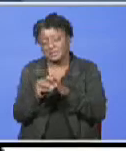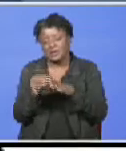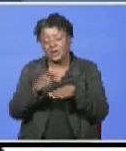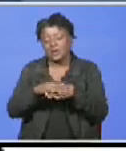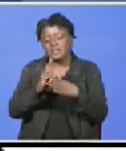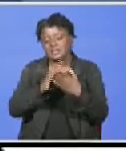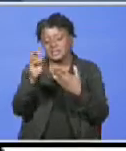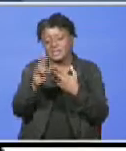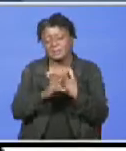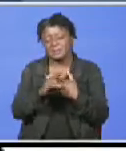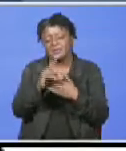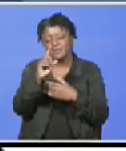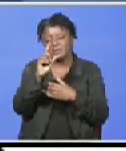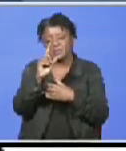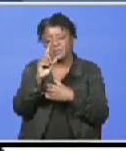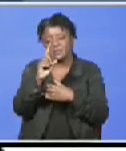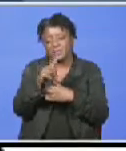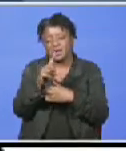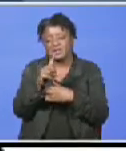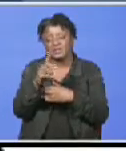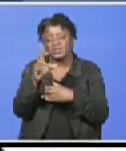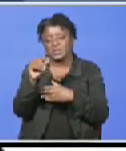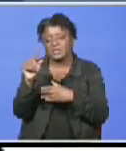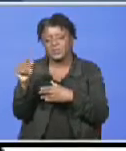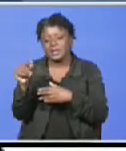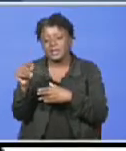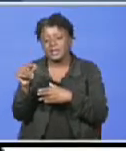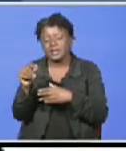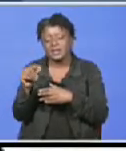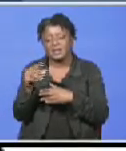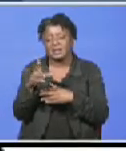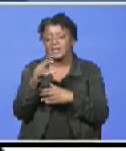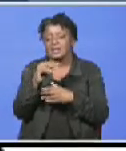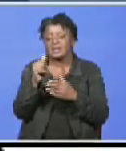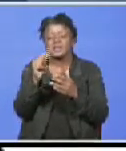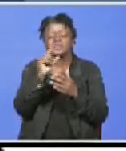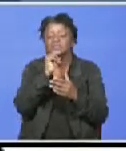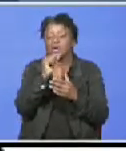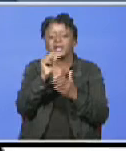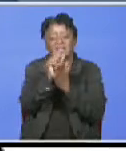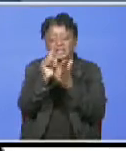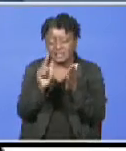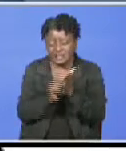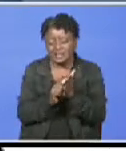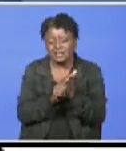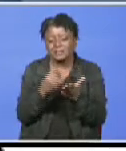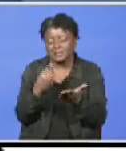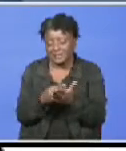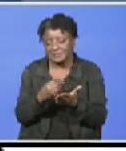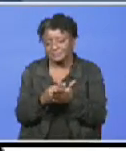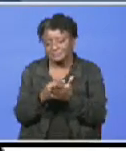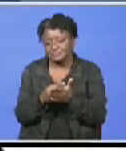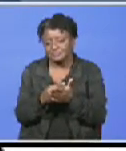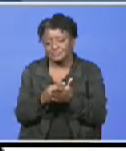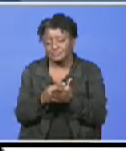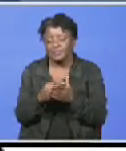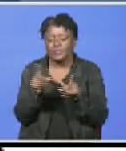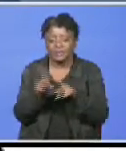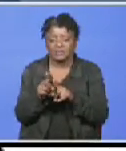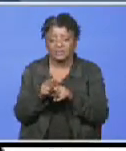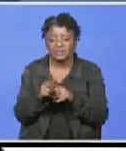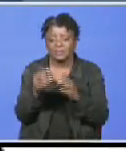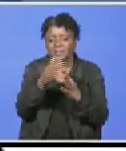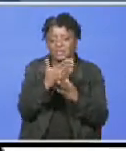the 1-cent coin is demonetized, which means it's no longer legal tender. But also between this point and